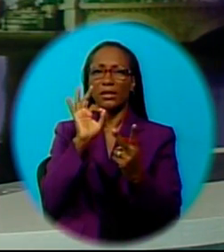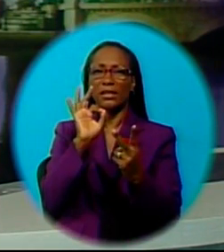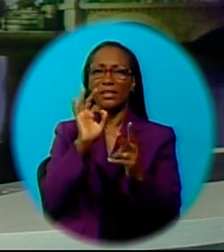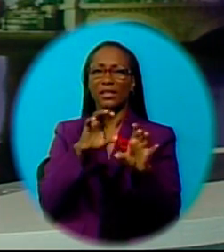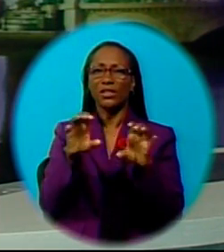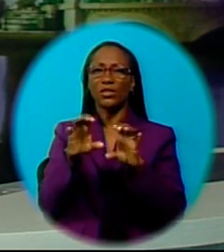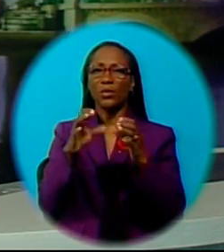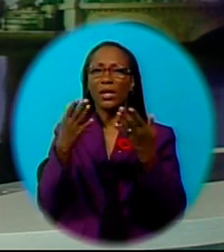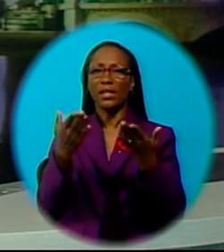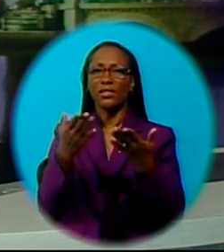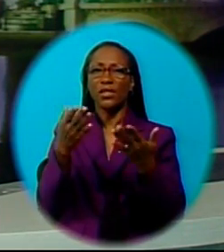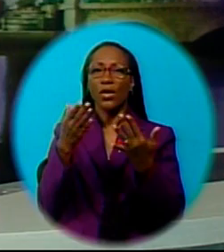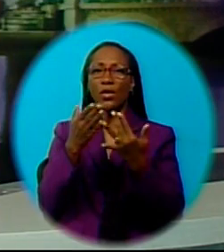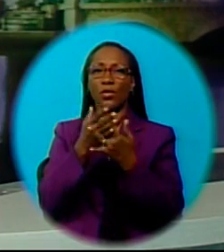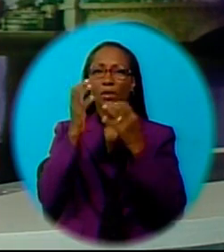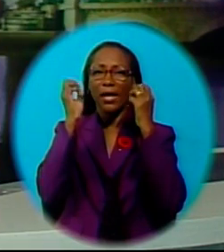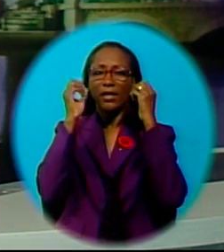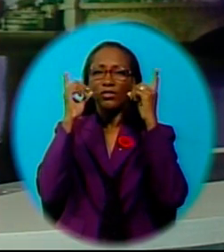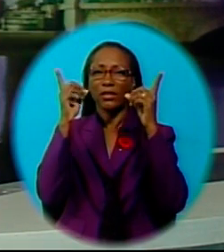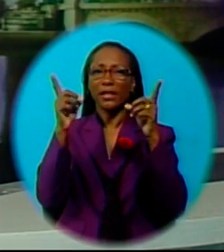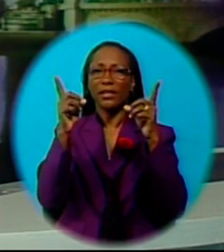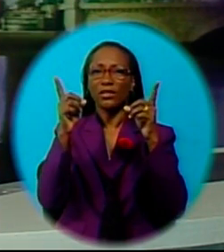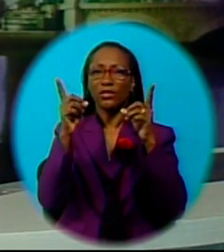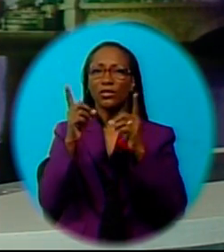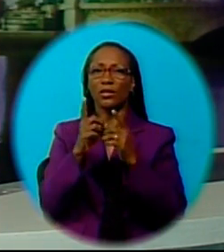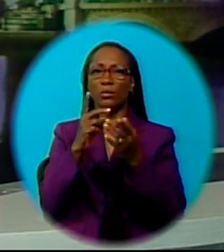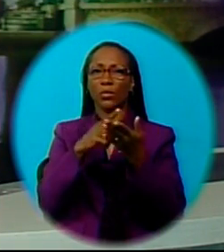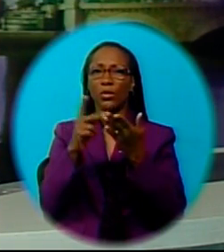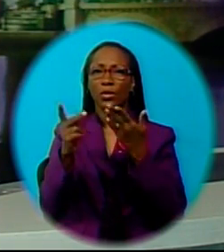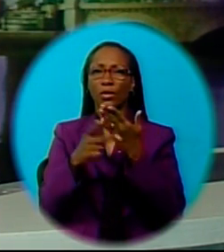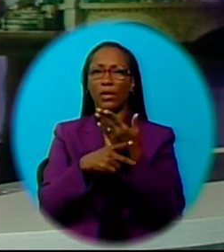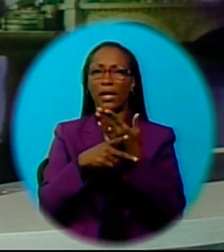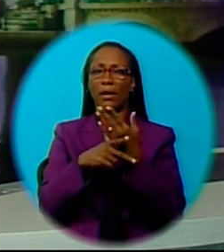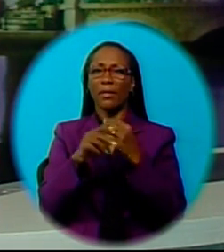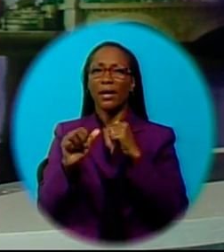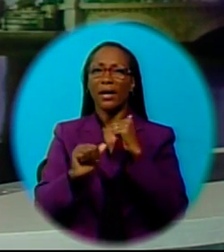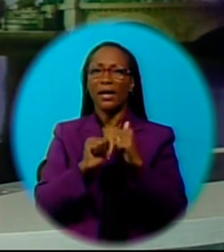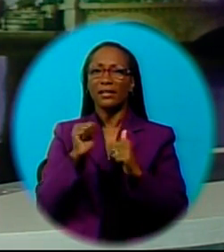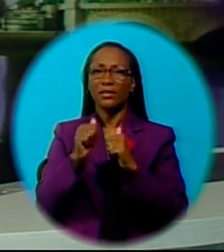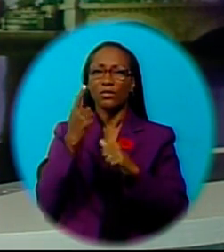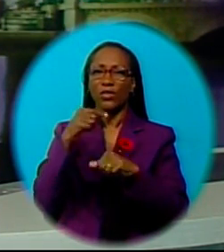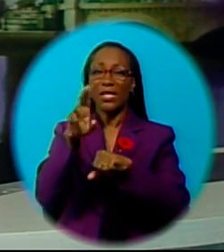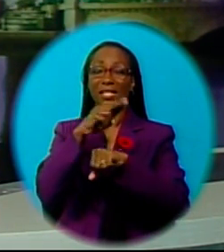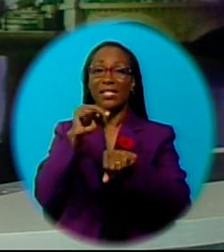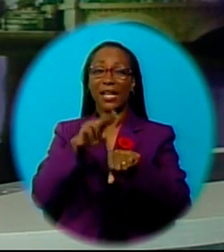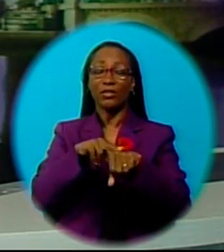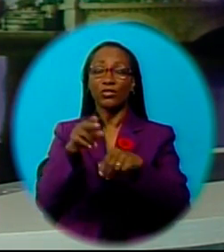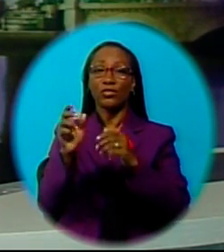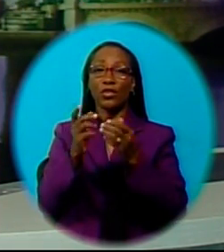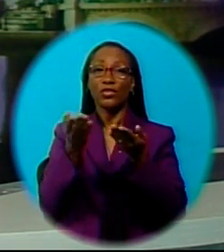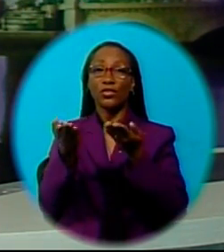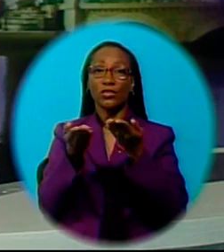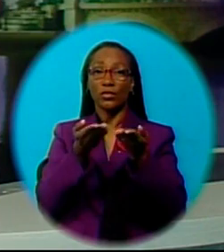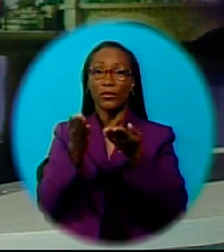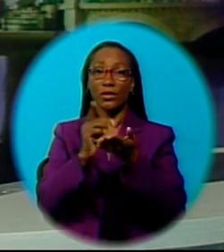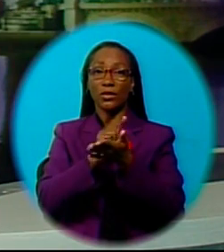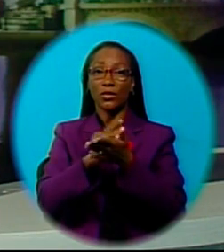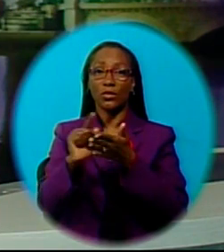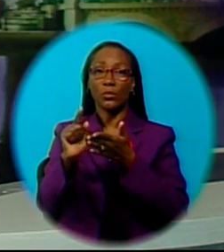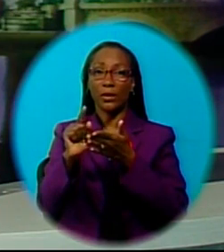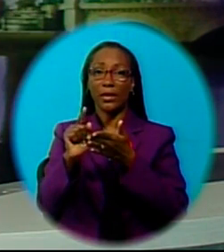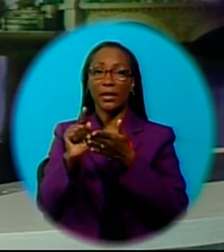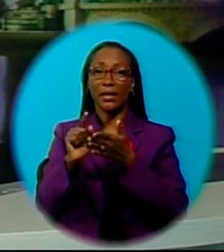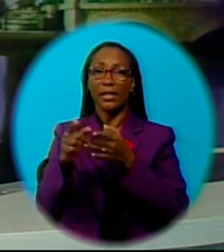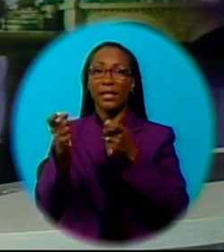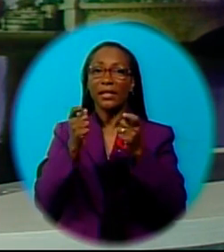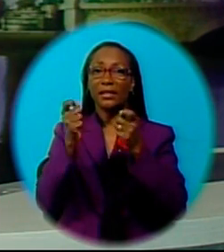so through an education forum, part of activities for the upcoming National Services Week. Executive Director of the BCSI,